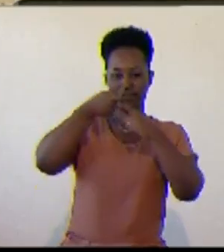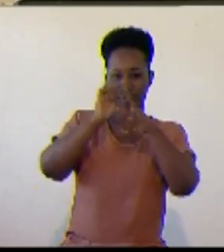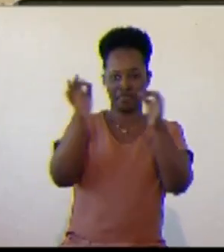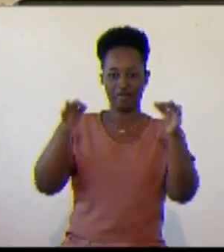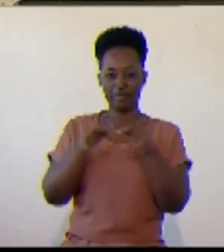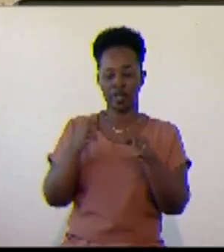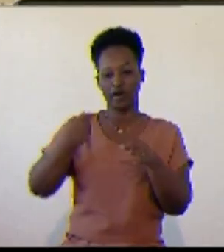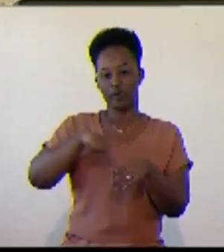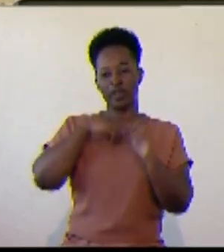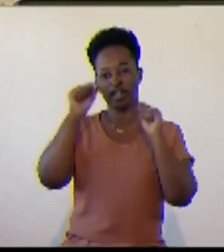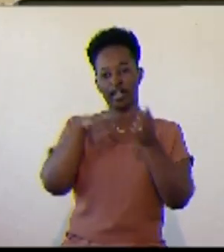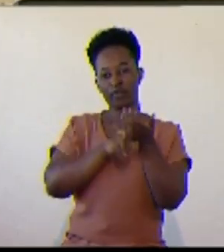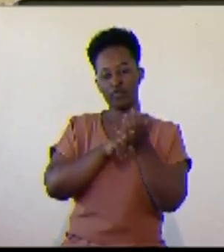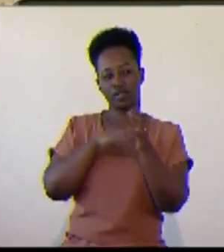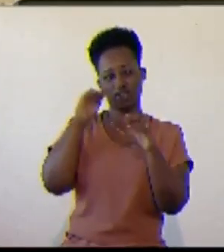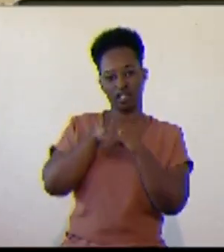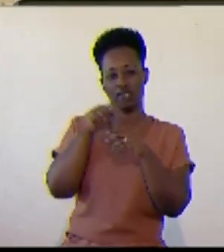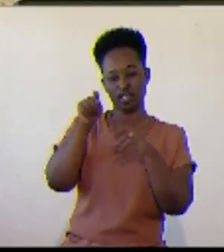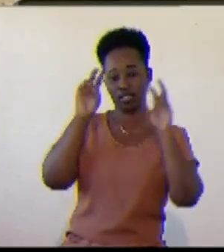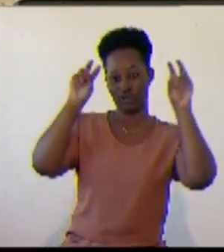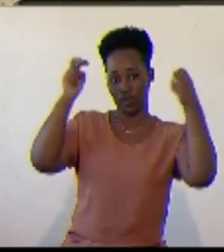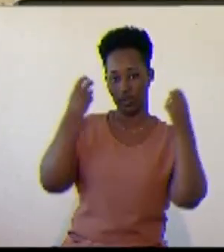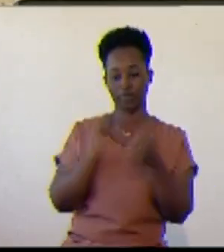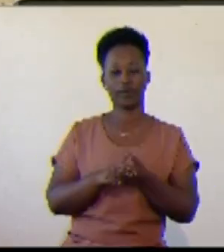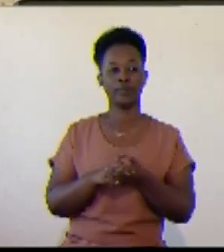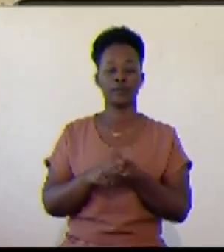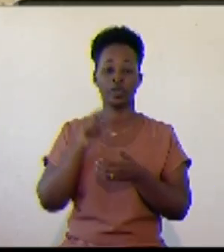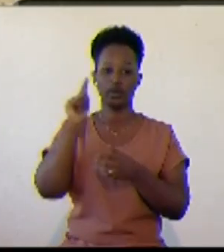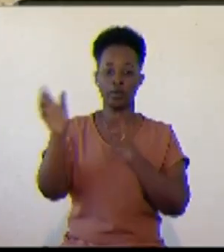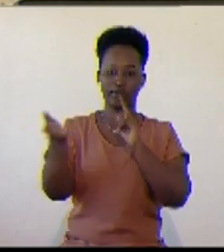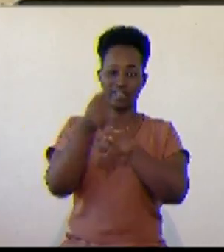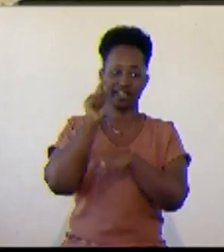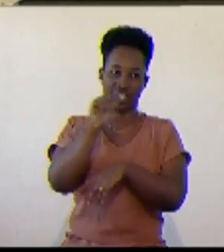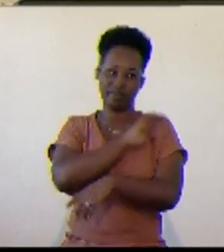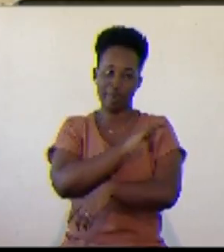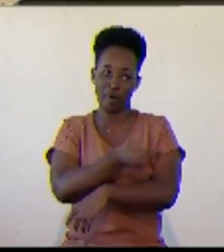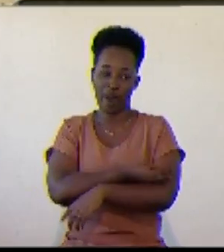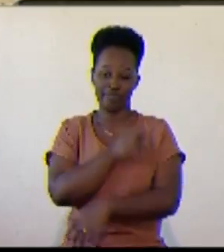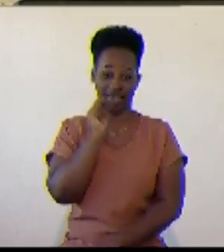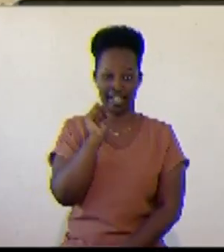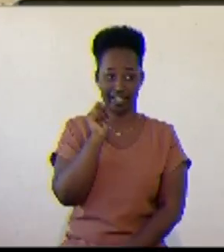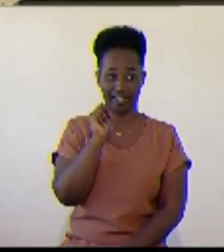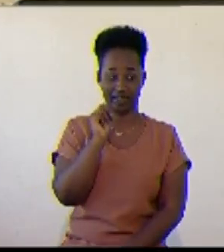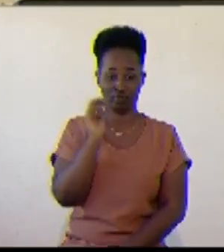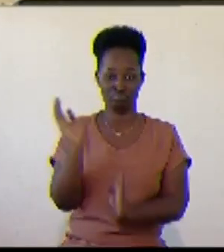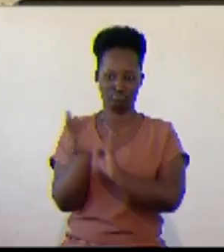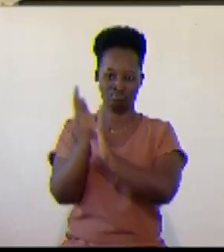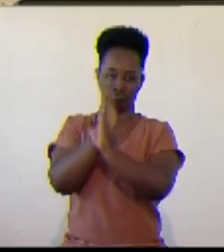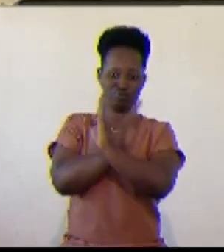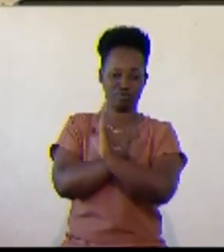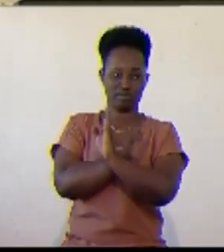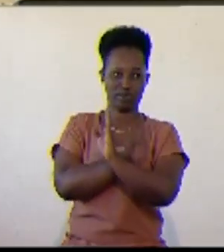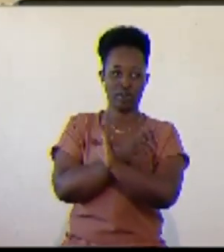using in this unit, on this lesson, you bring this power this side. So